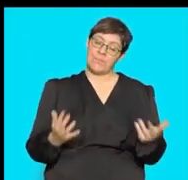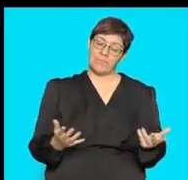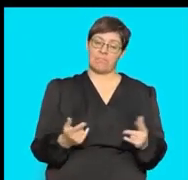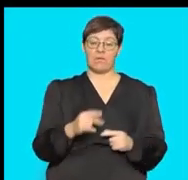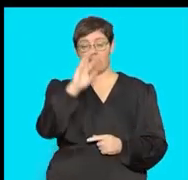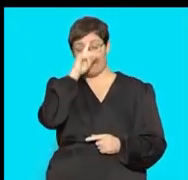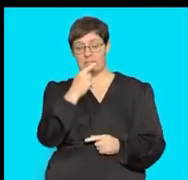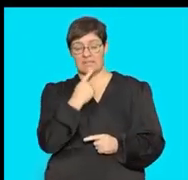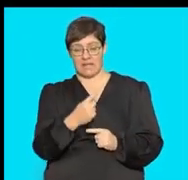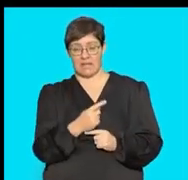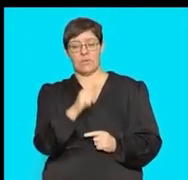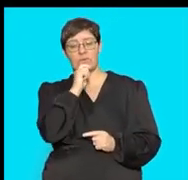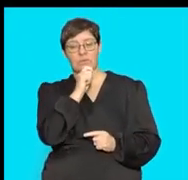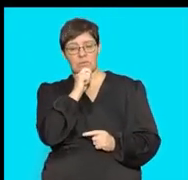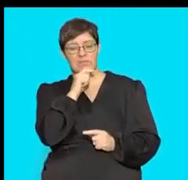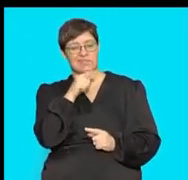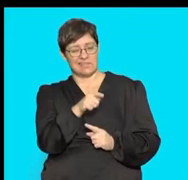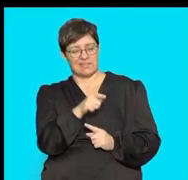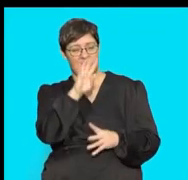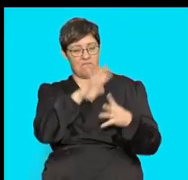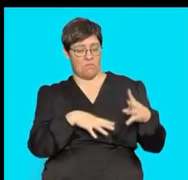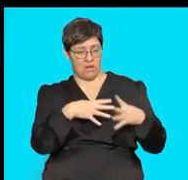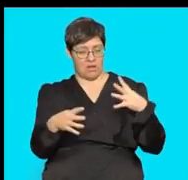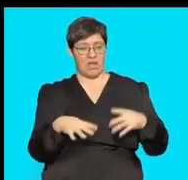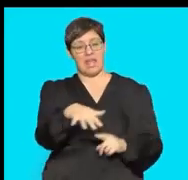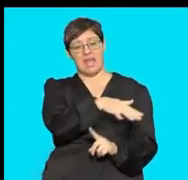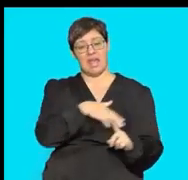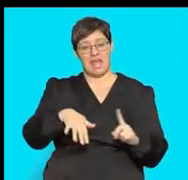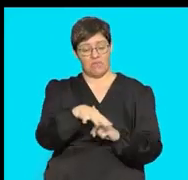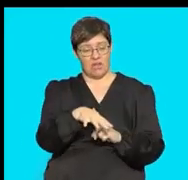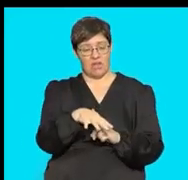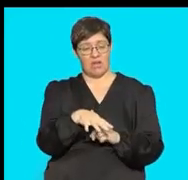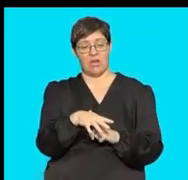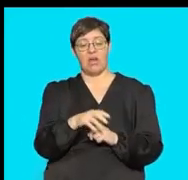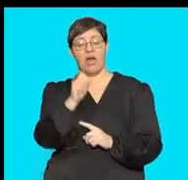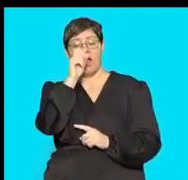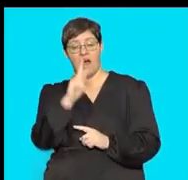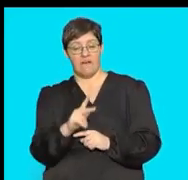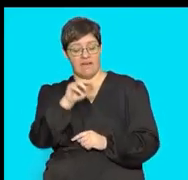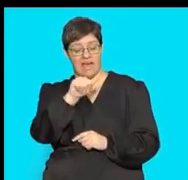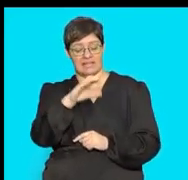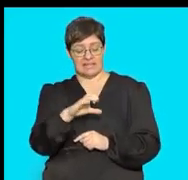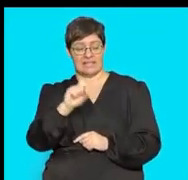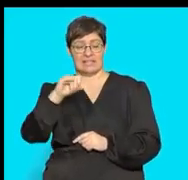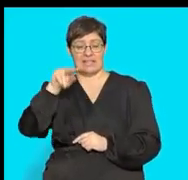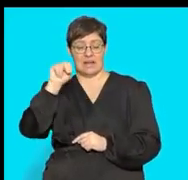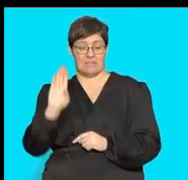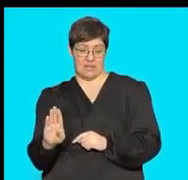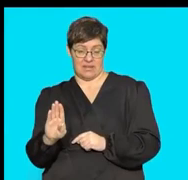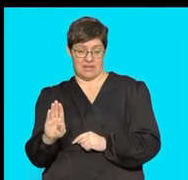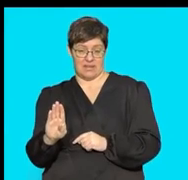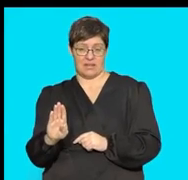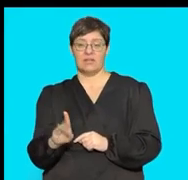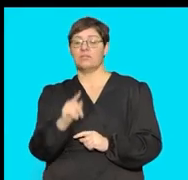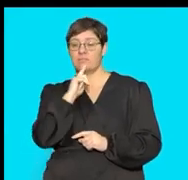So remember we said we're going to use this version of the formula. Area equals half AC sine B.